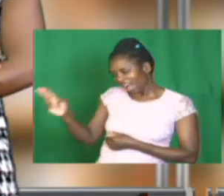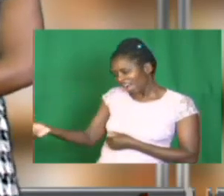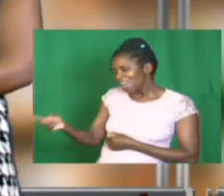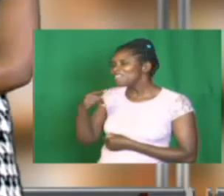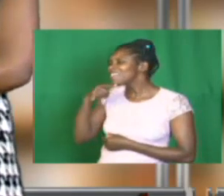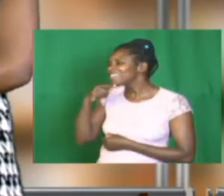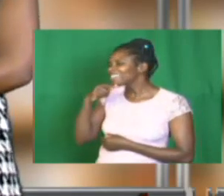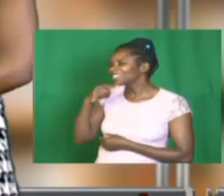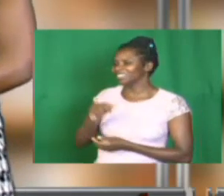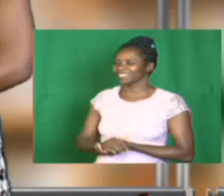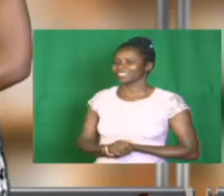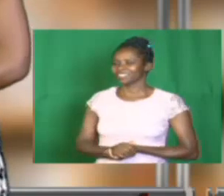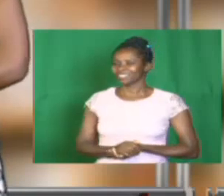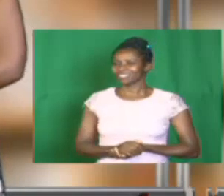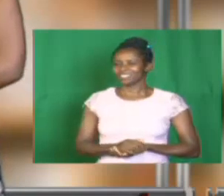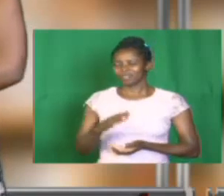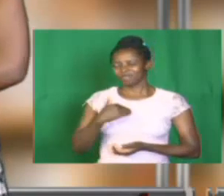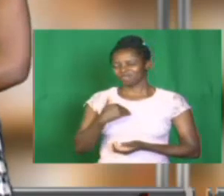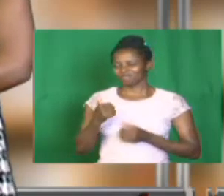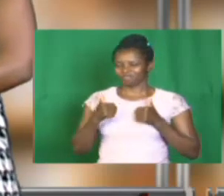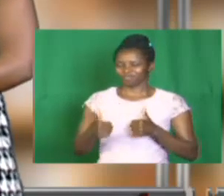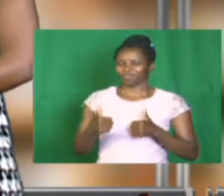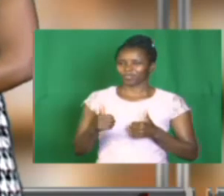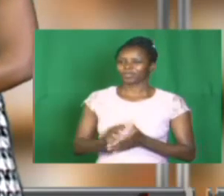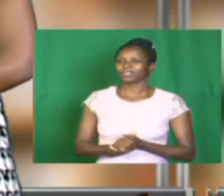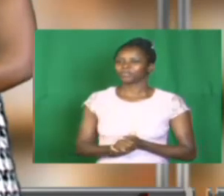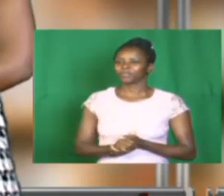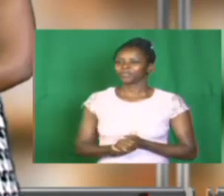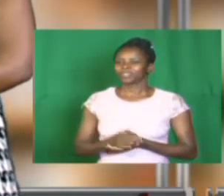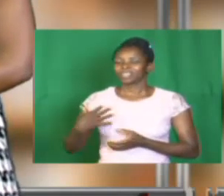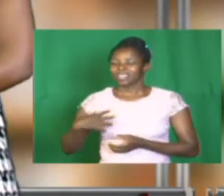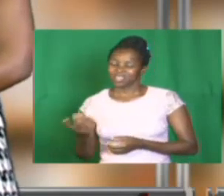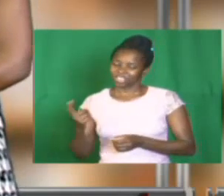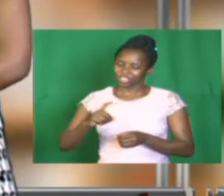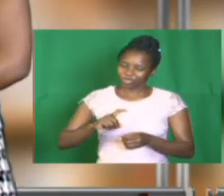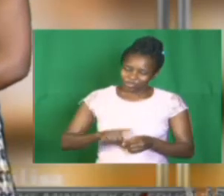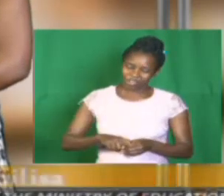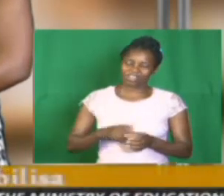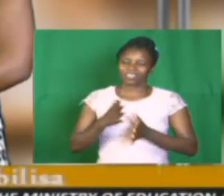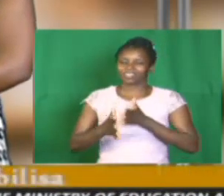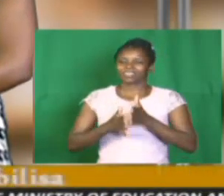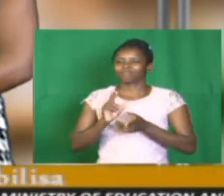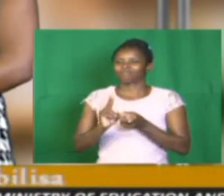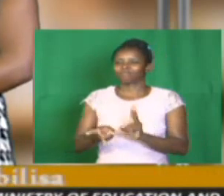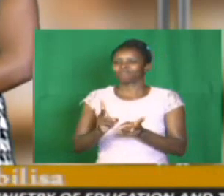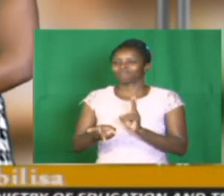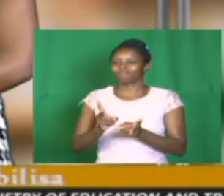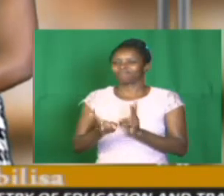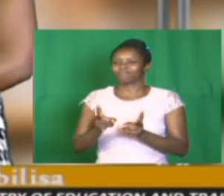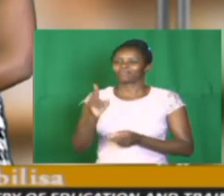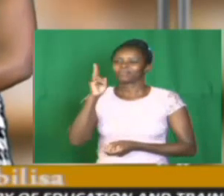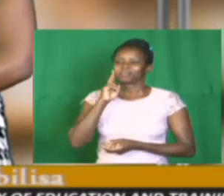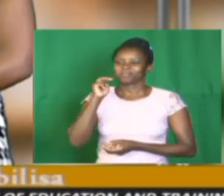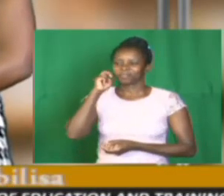Good afternoon, how are you? I'm good, thank you. Also joining us in the studio are our sign language interpreters